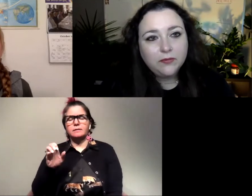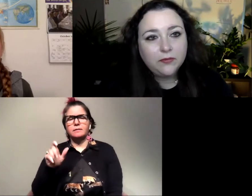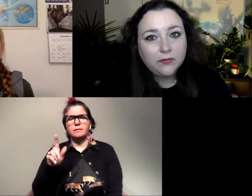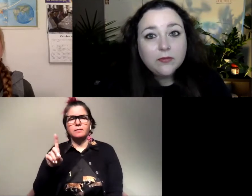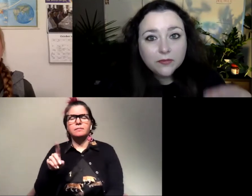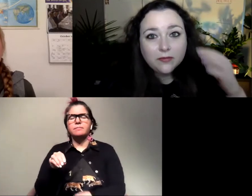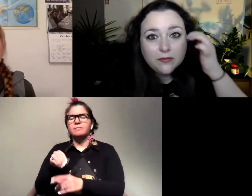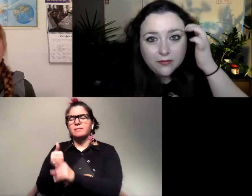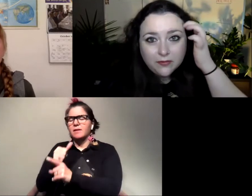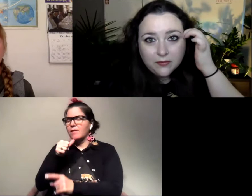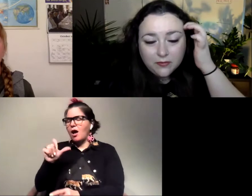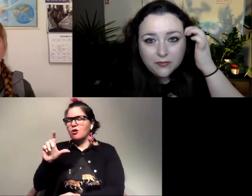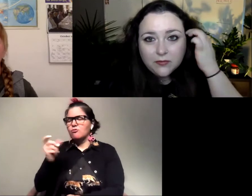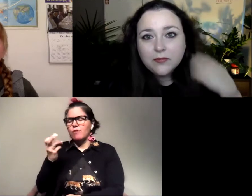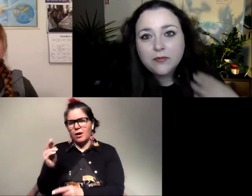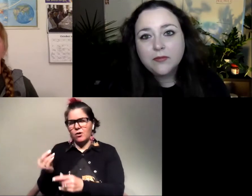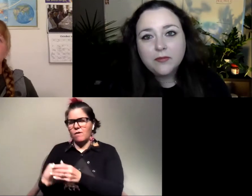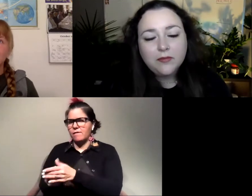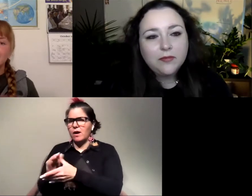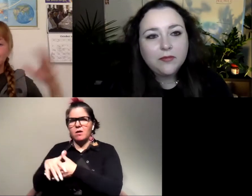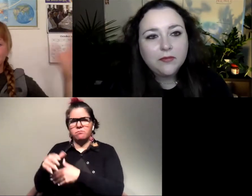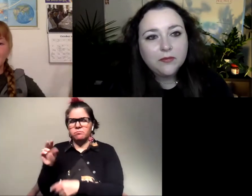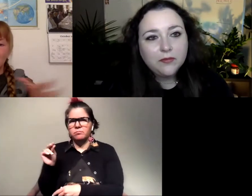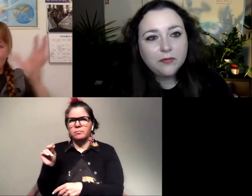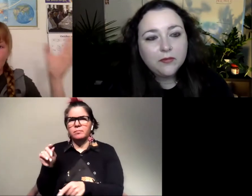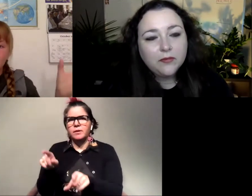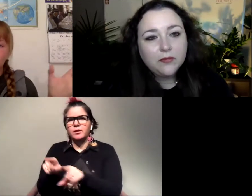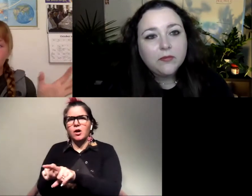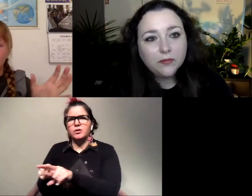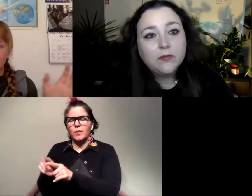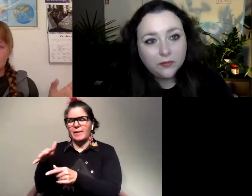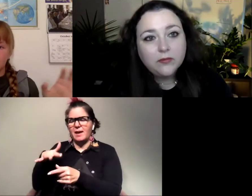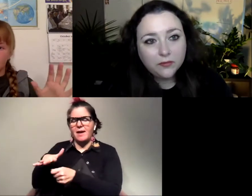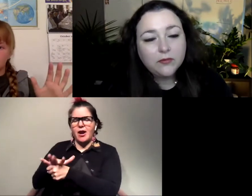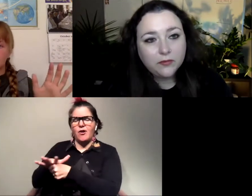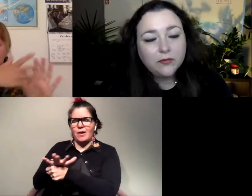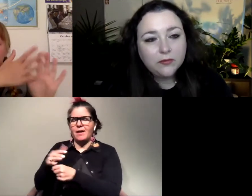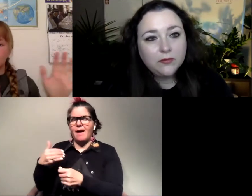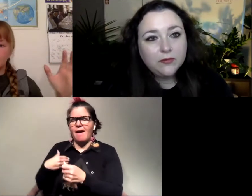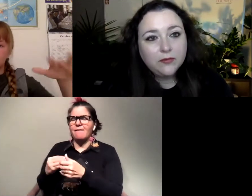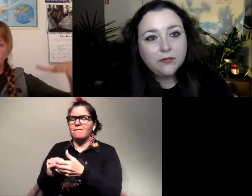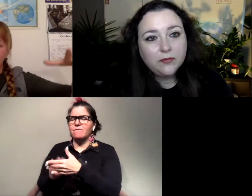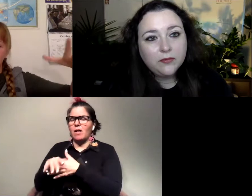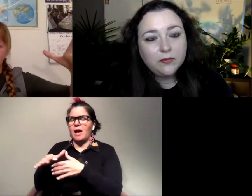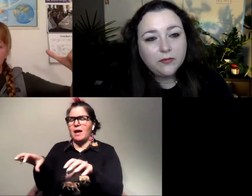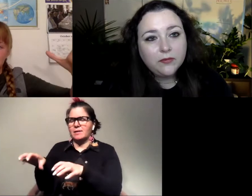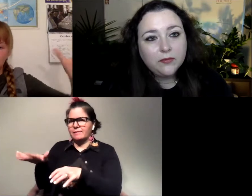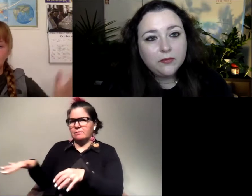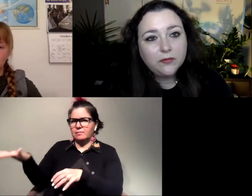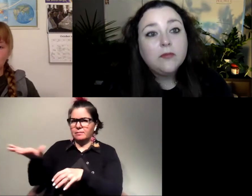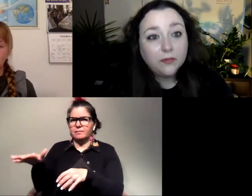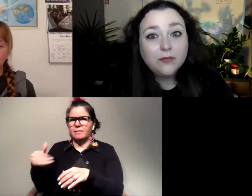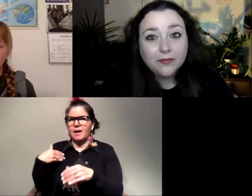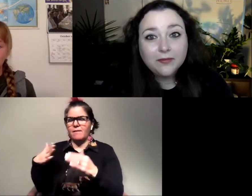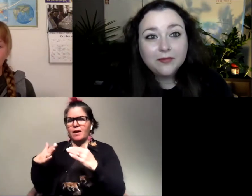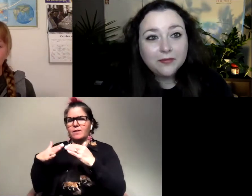crater of a volcano, but it's also in an area of volcanic activity, and because of that, there's this like divot that